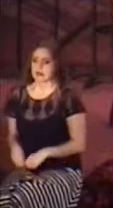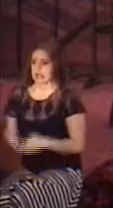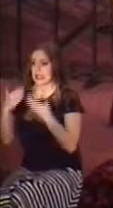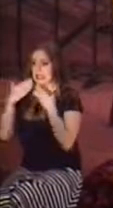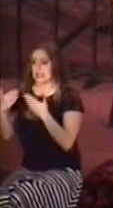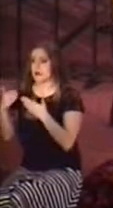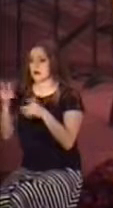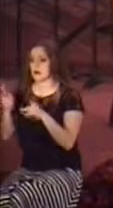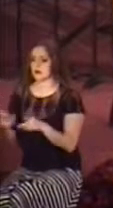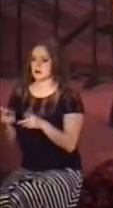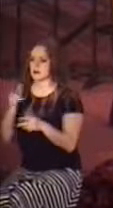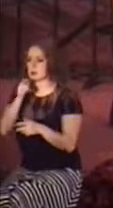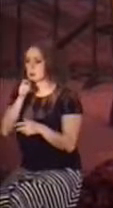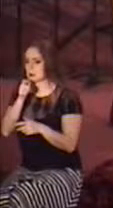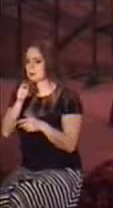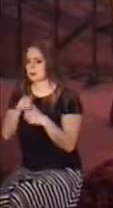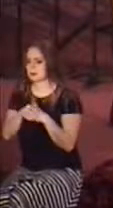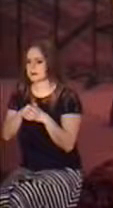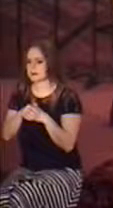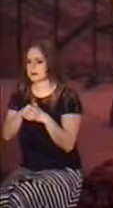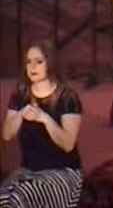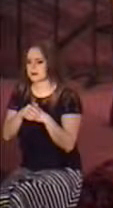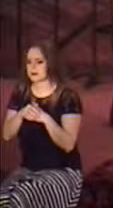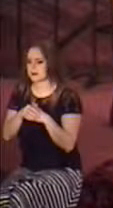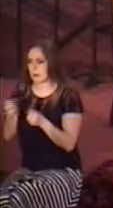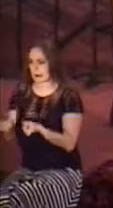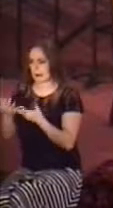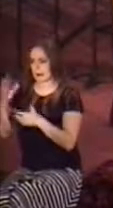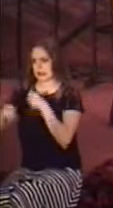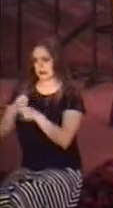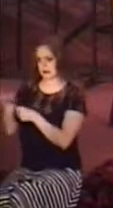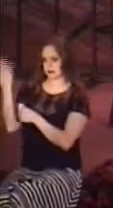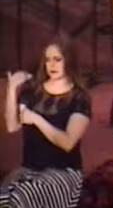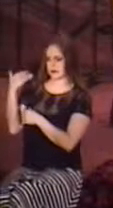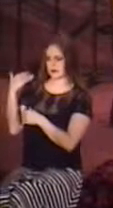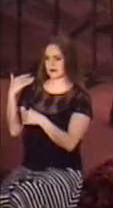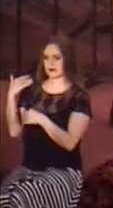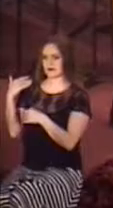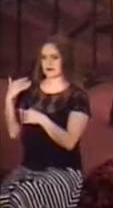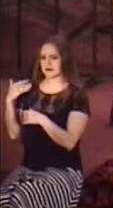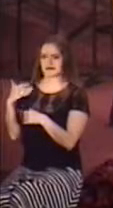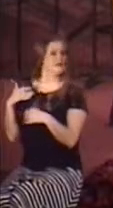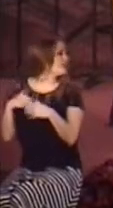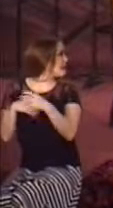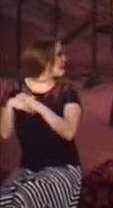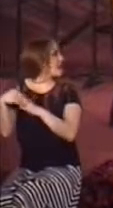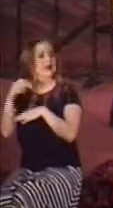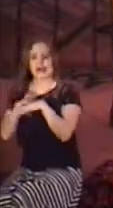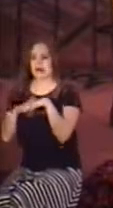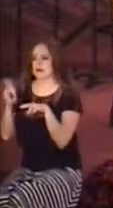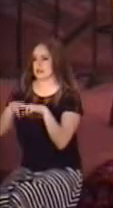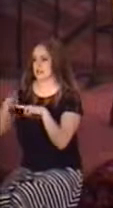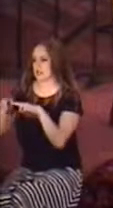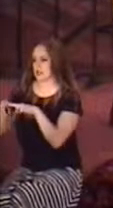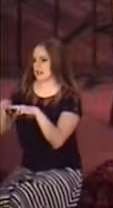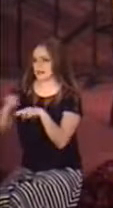really thankful for the person who many years ago decided to put these nice comfortable chairs in the auditorium instead of those wooden pews, aren't